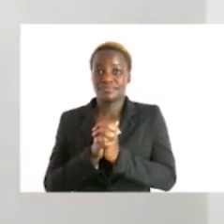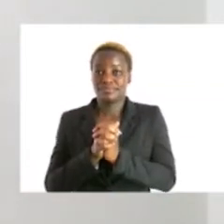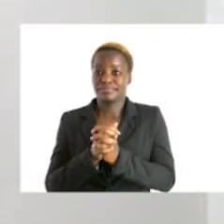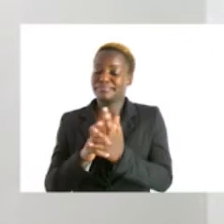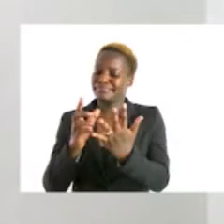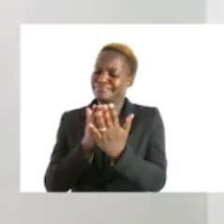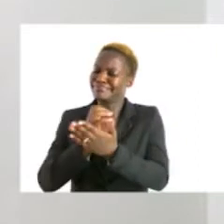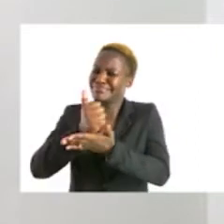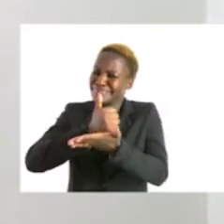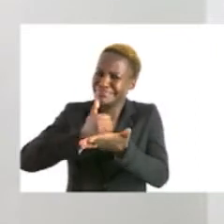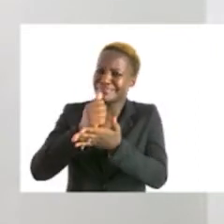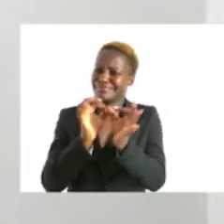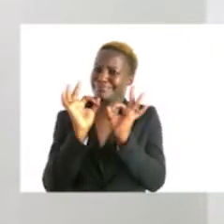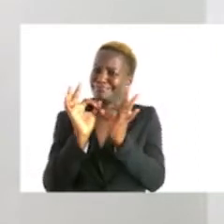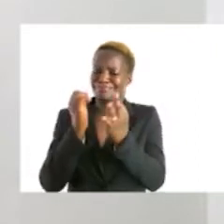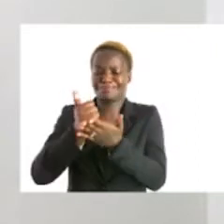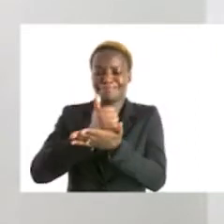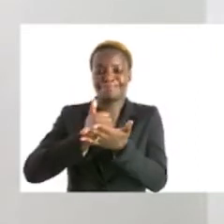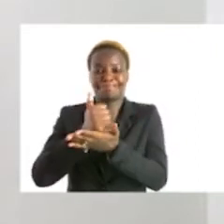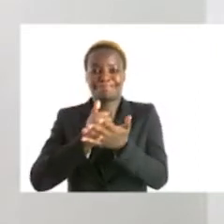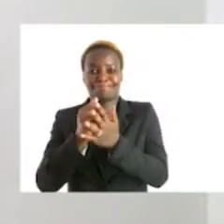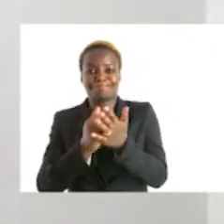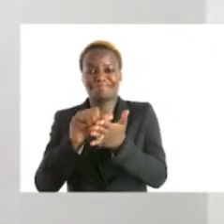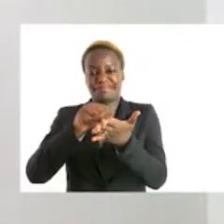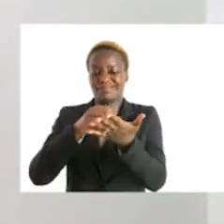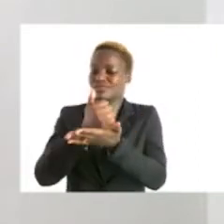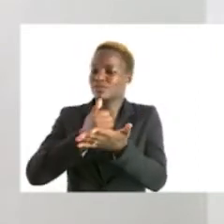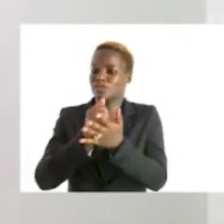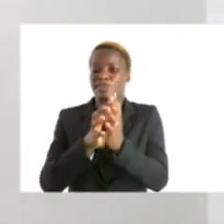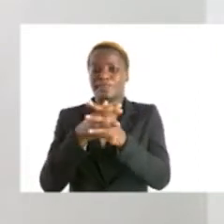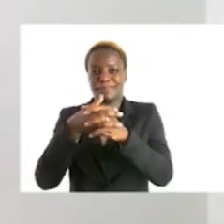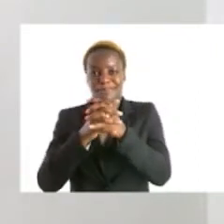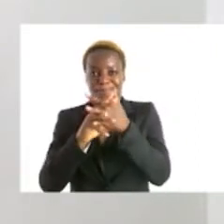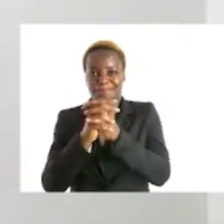Sanitize them thoroughly to keep all the tiny germs away.